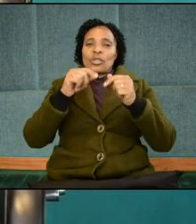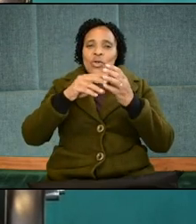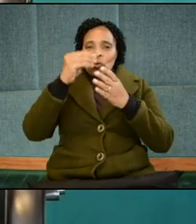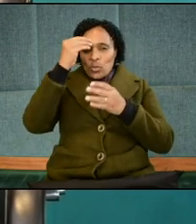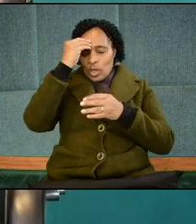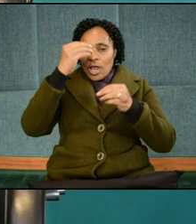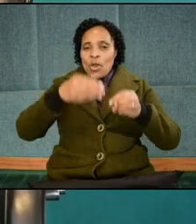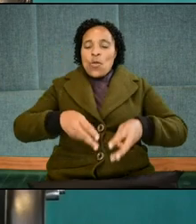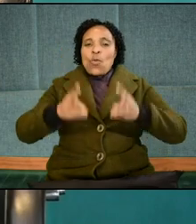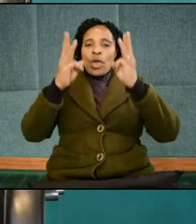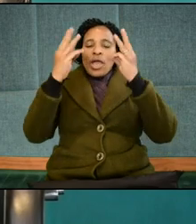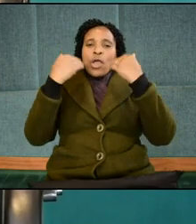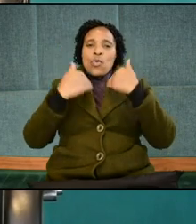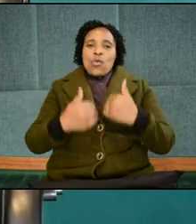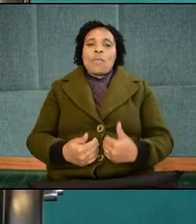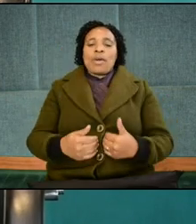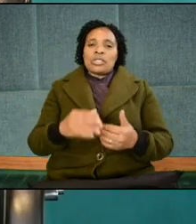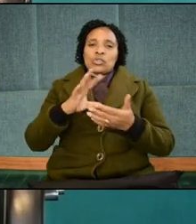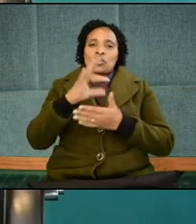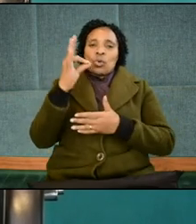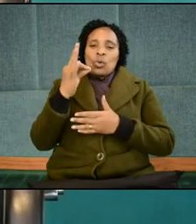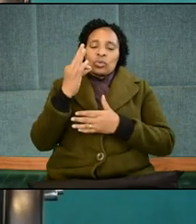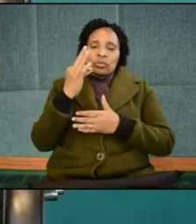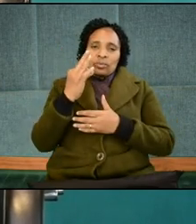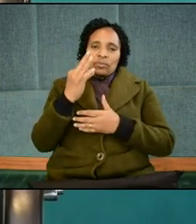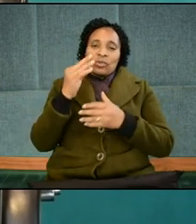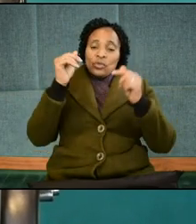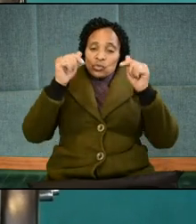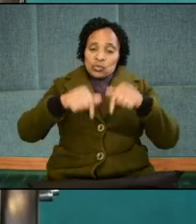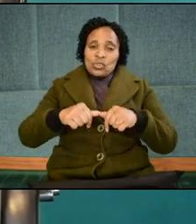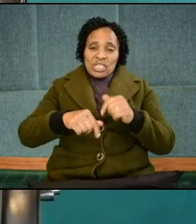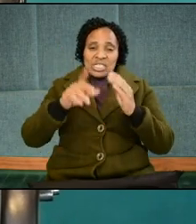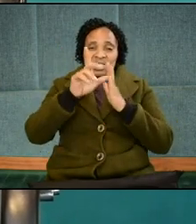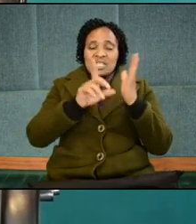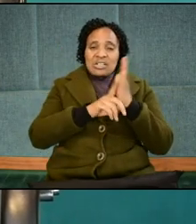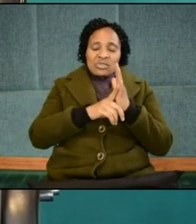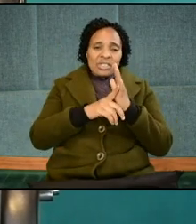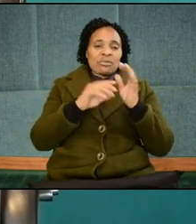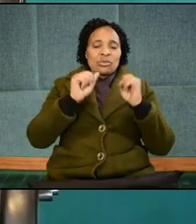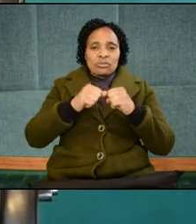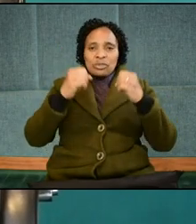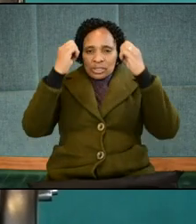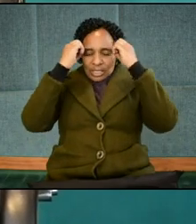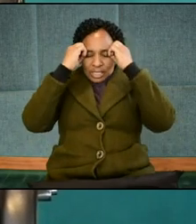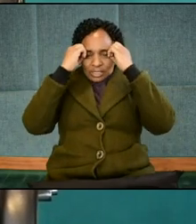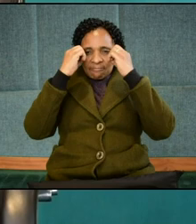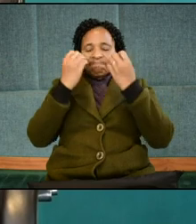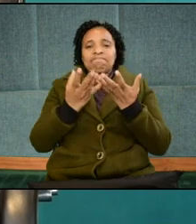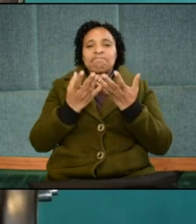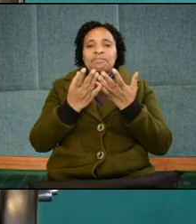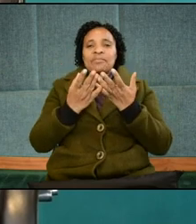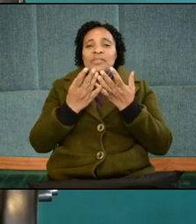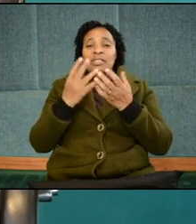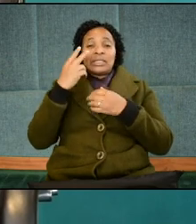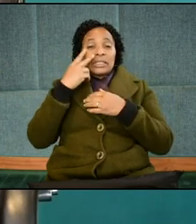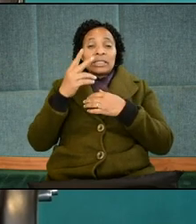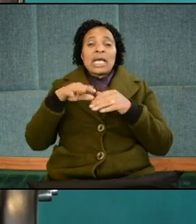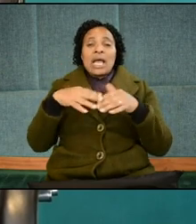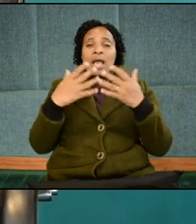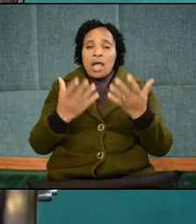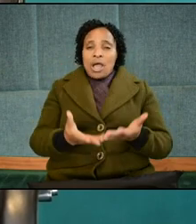what is the way to a human's soul. And so today's lesson, as we'll be studying, we're going to see